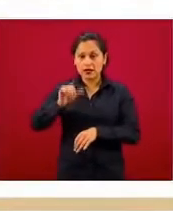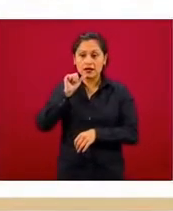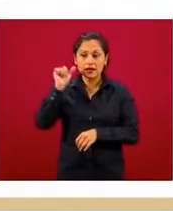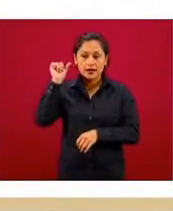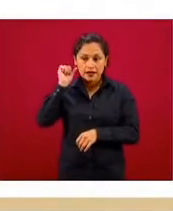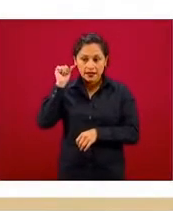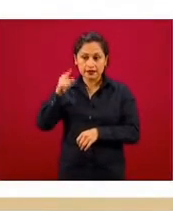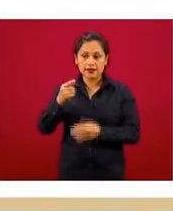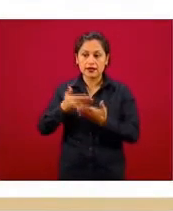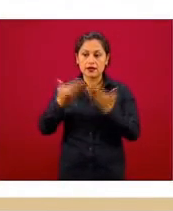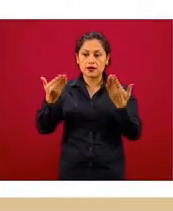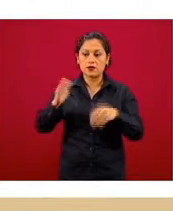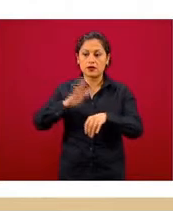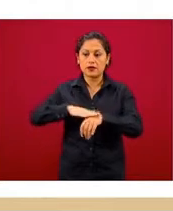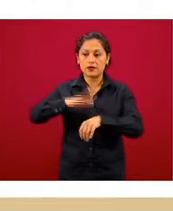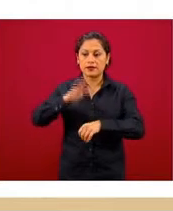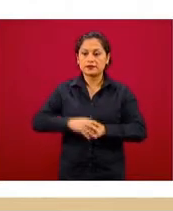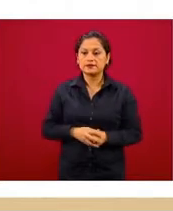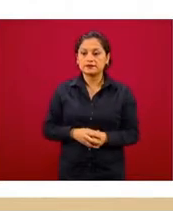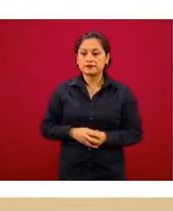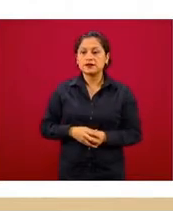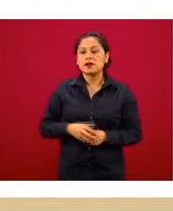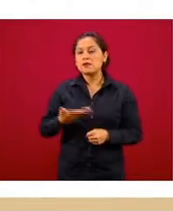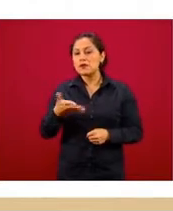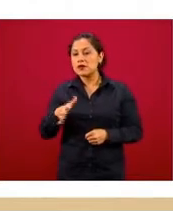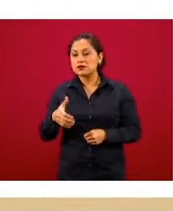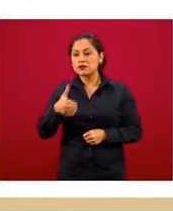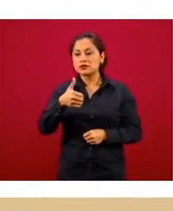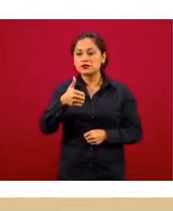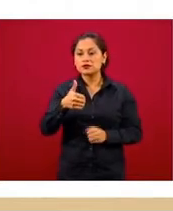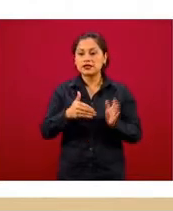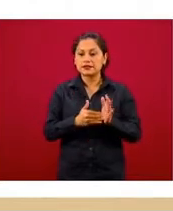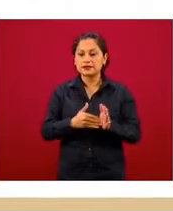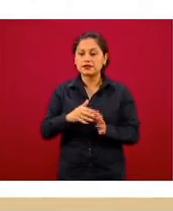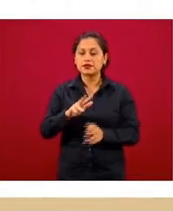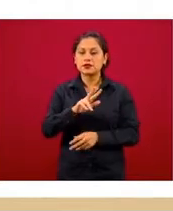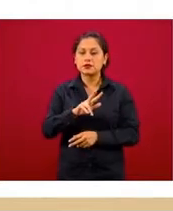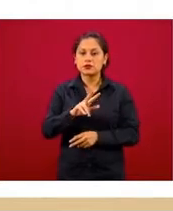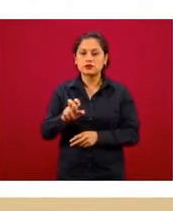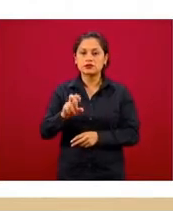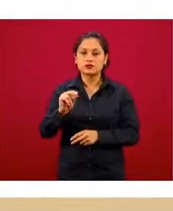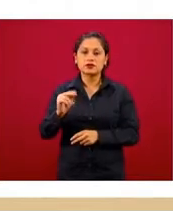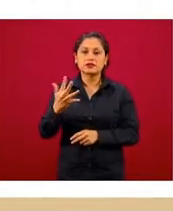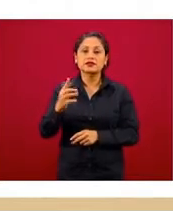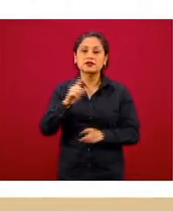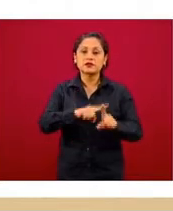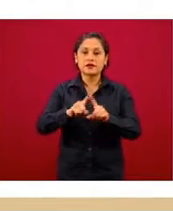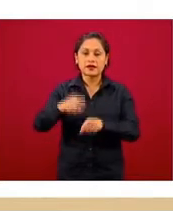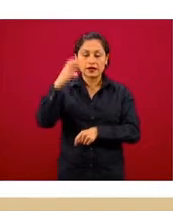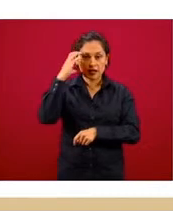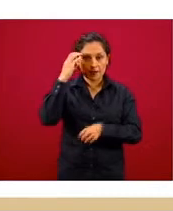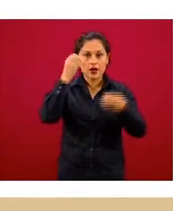And so you can see that represented here. We have